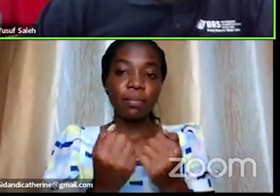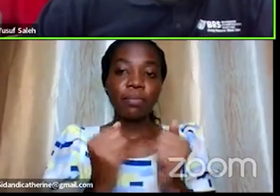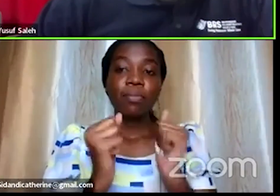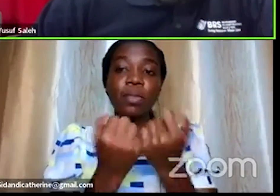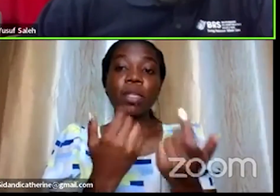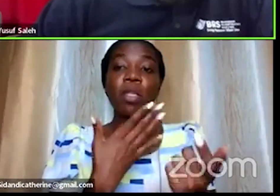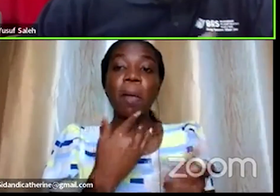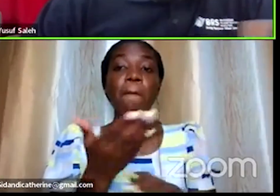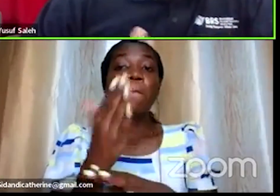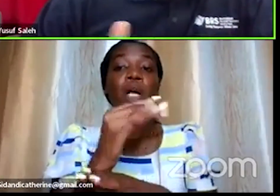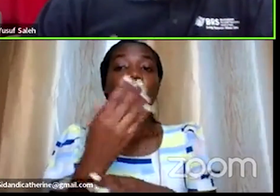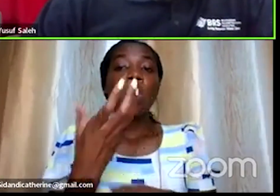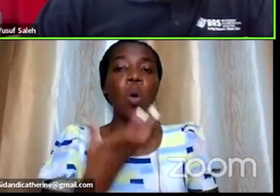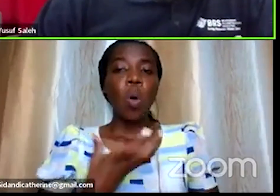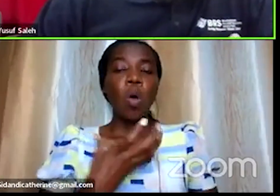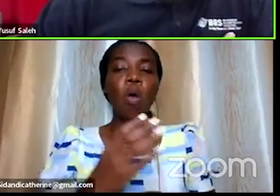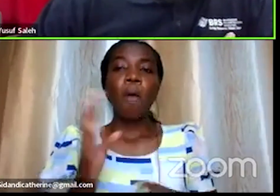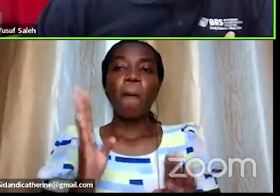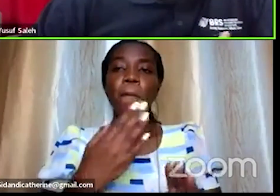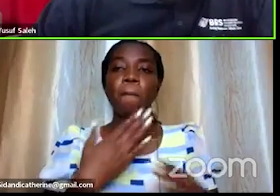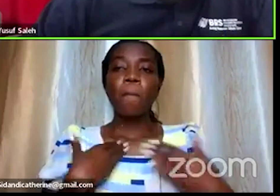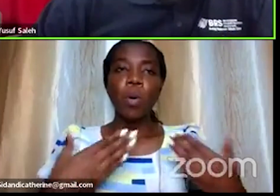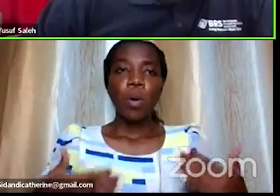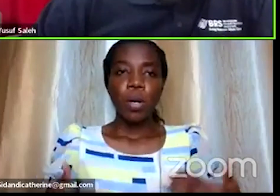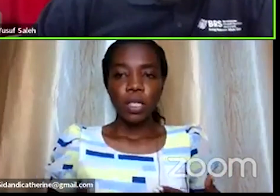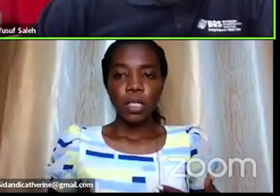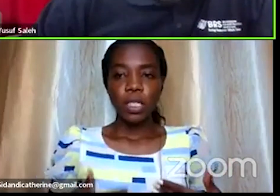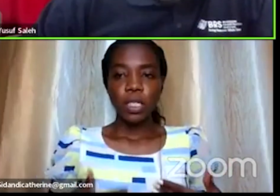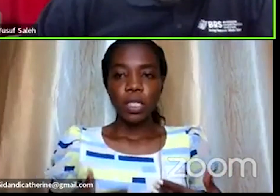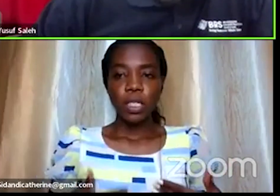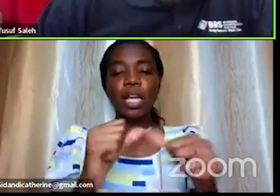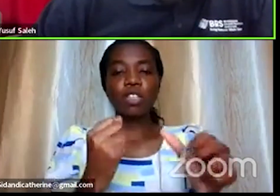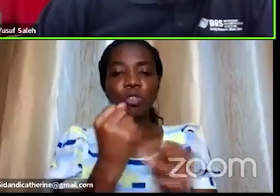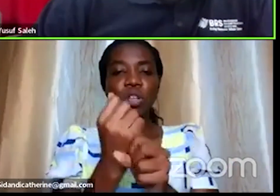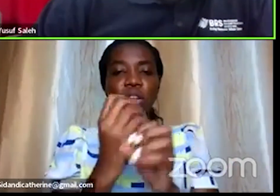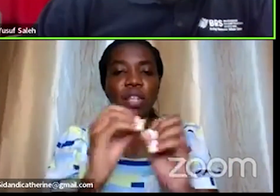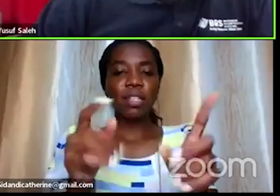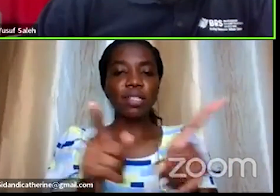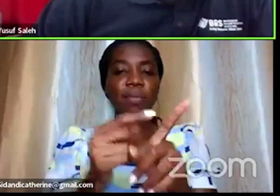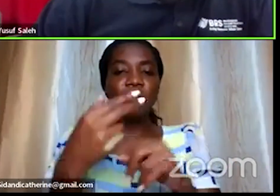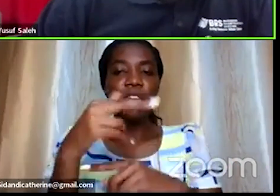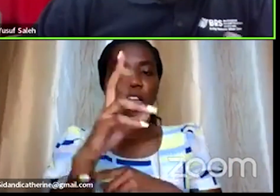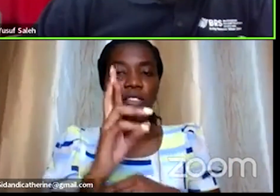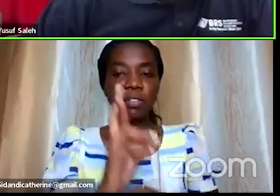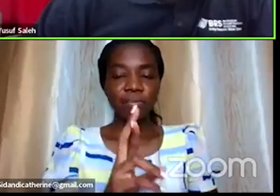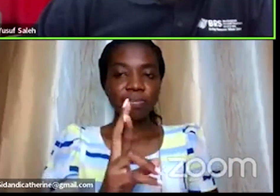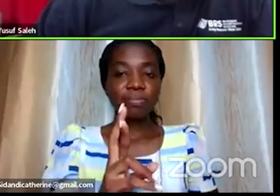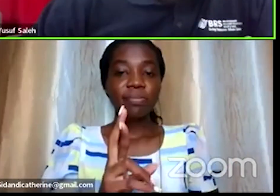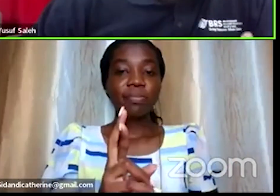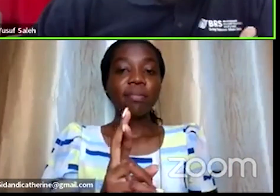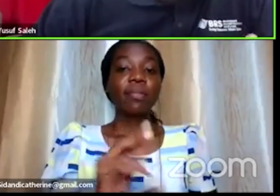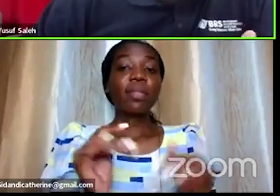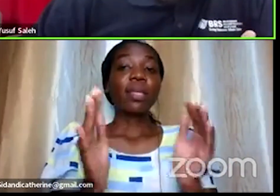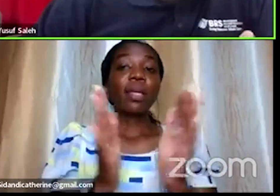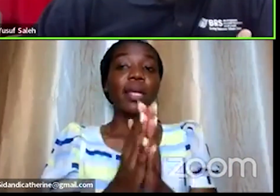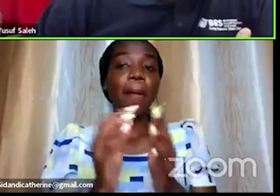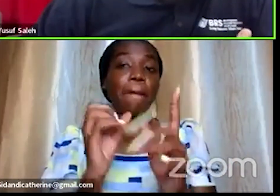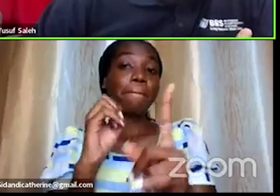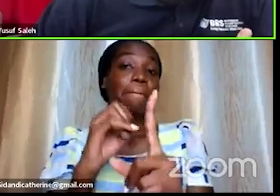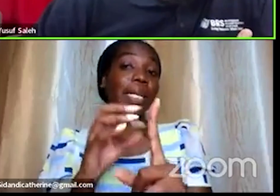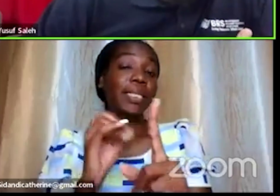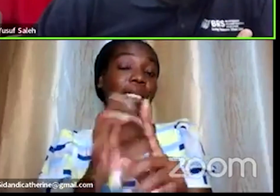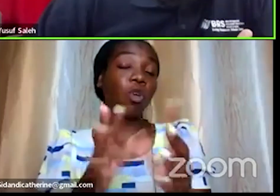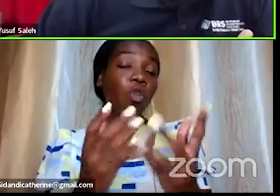to the onboarding. What we are not doing as HR professionals and also as mentors or leaders